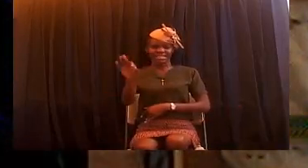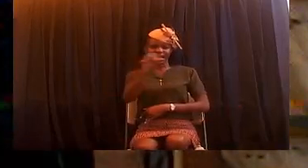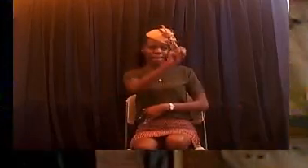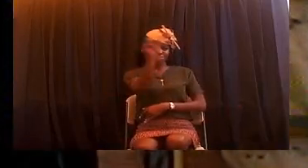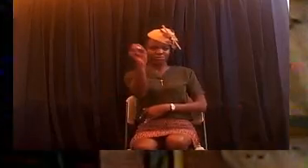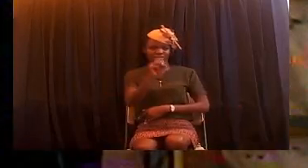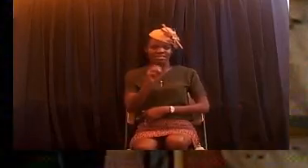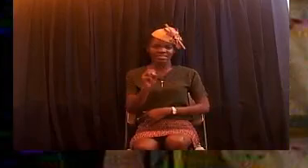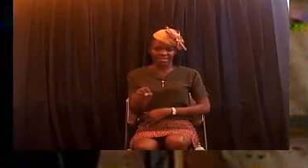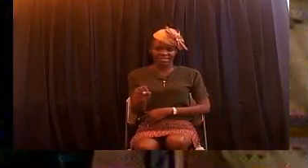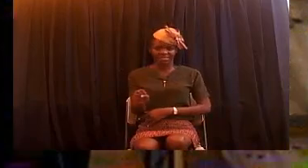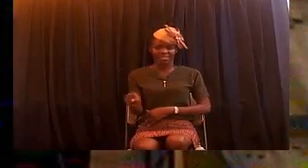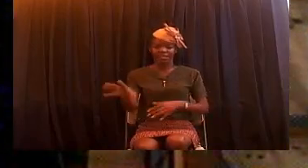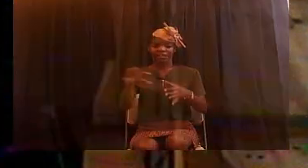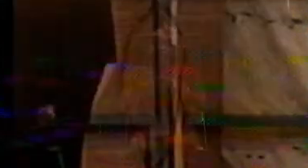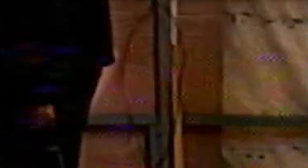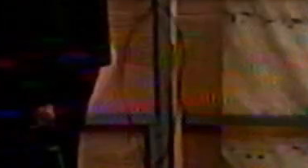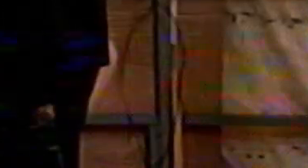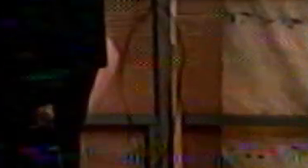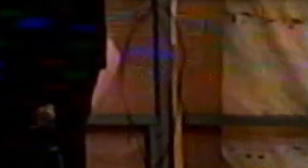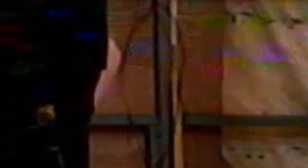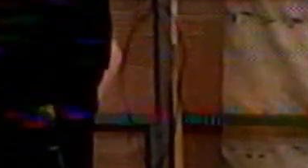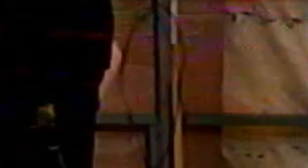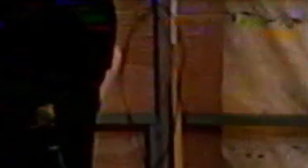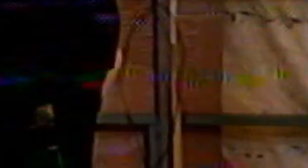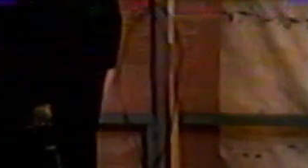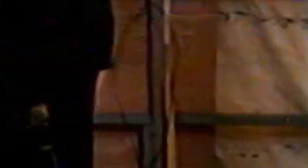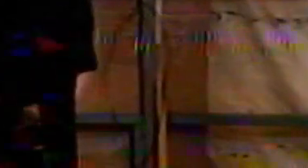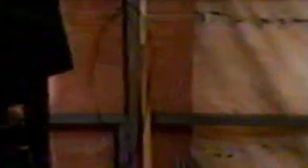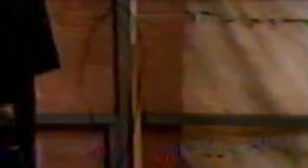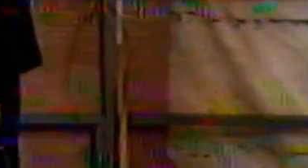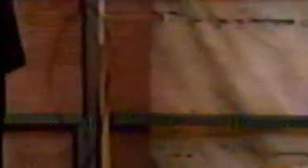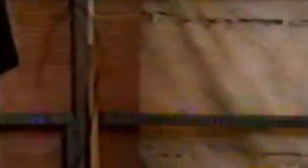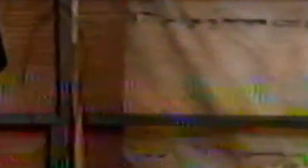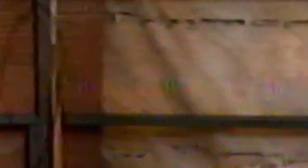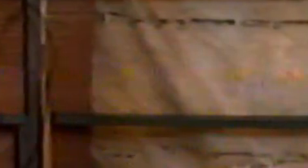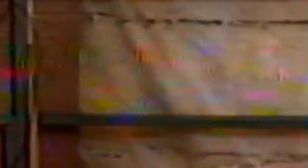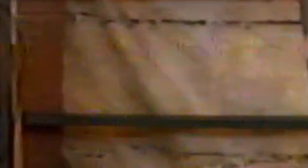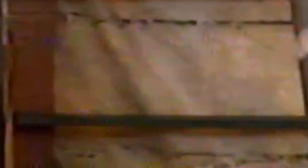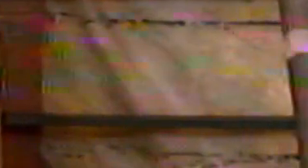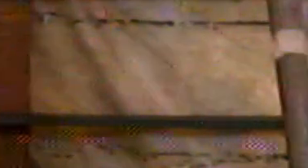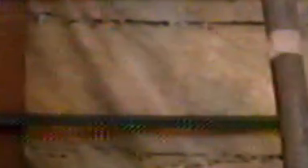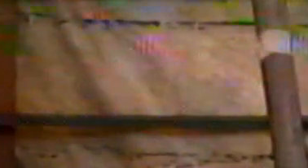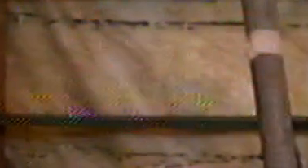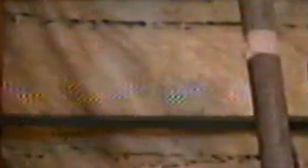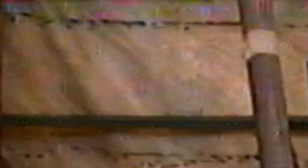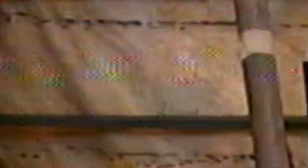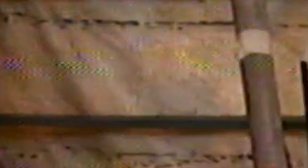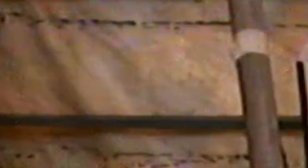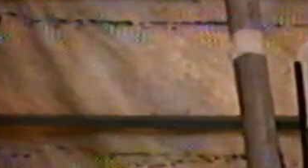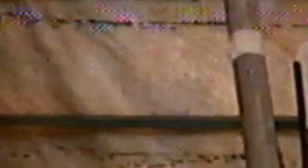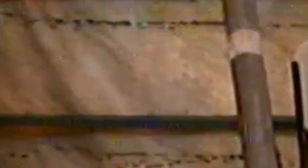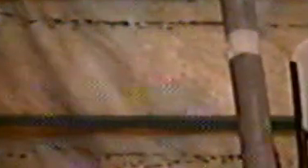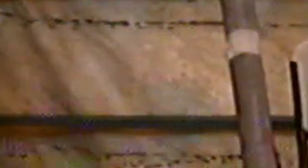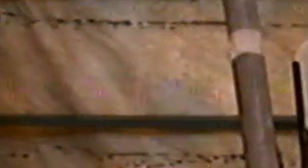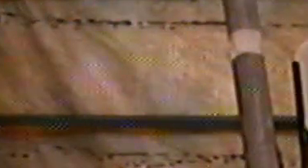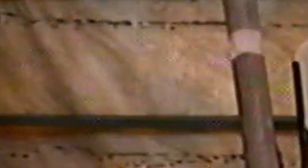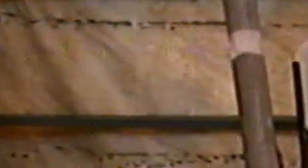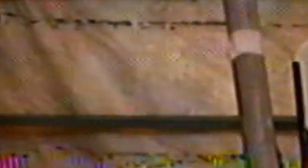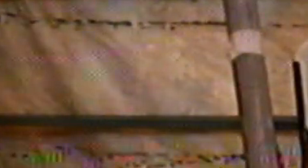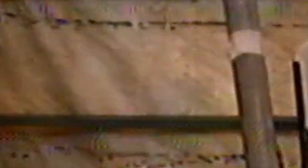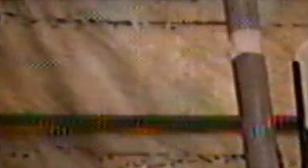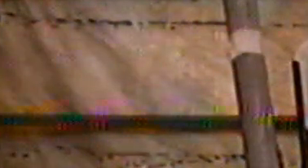99% of your problems, of your challenges, of